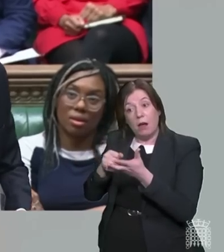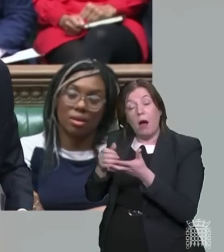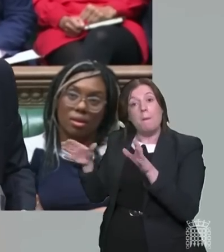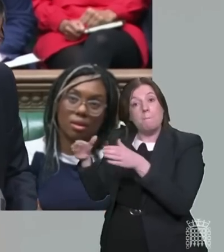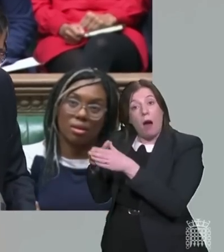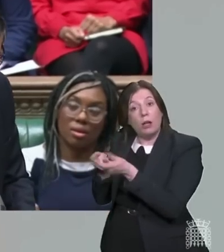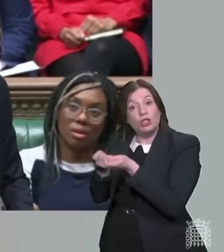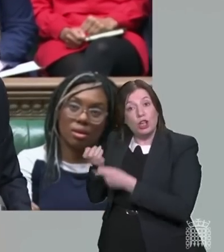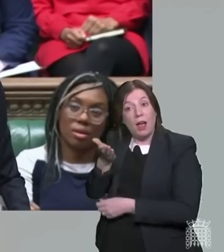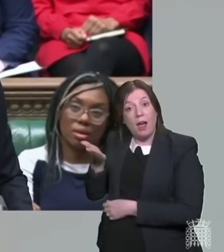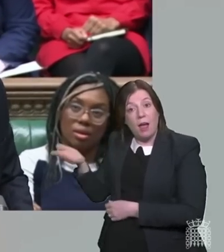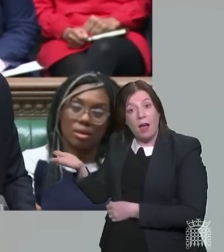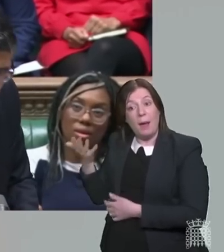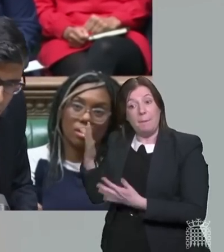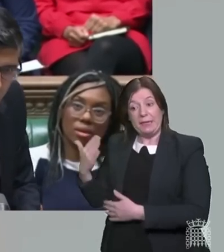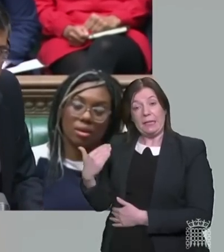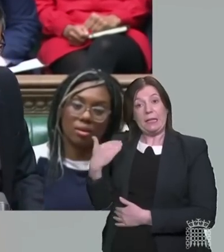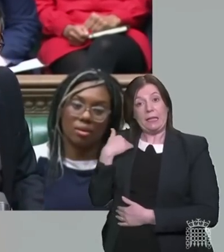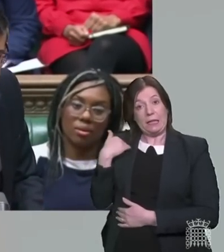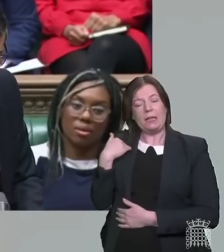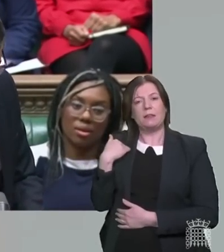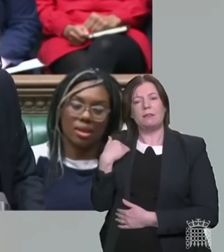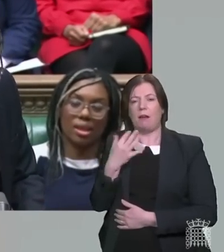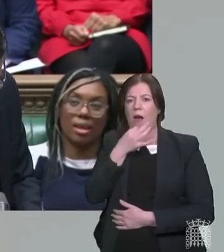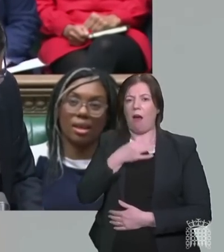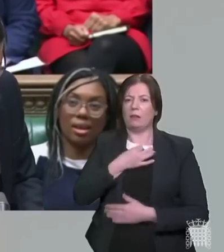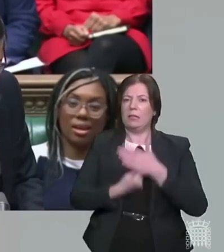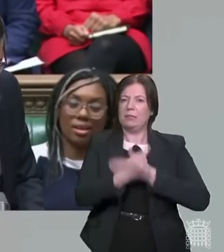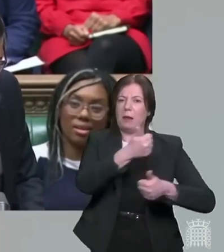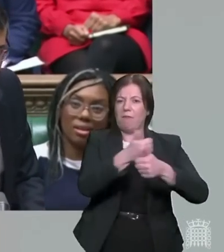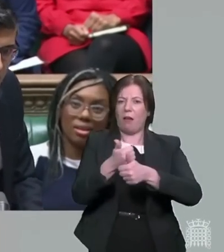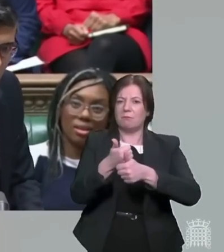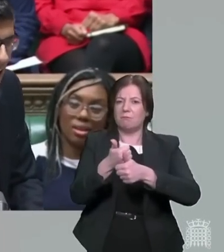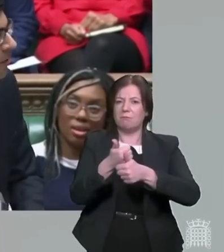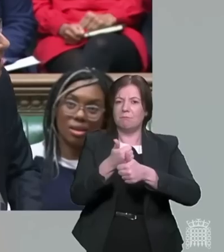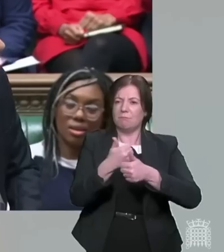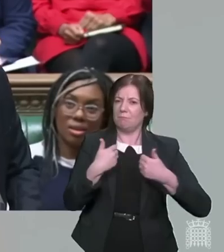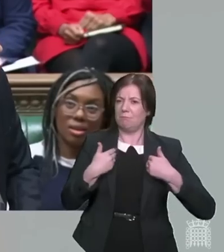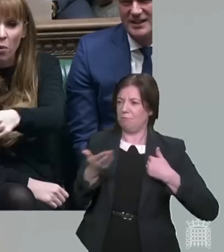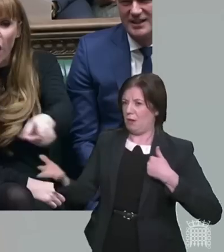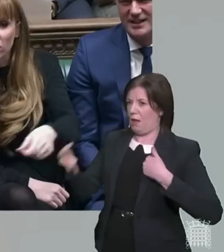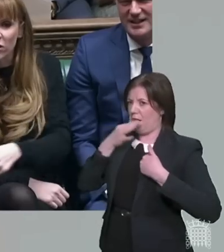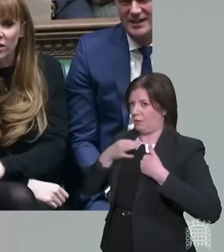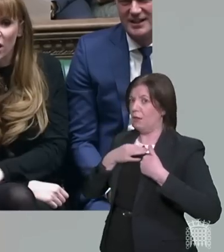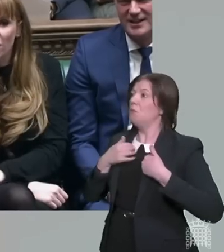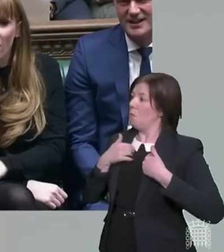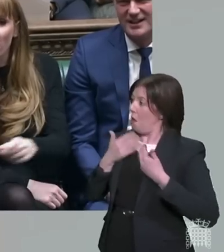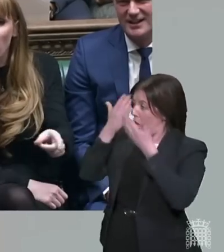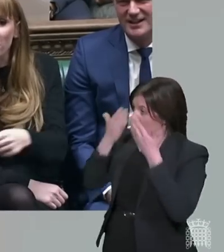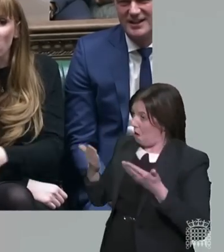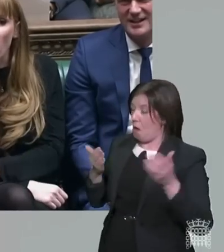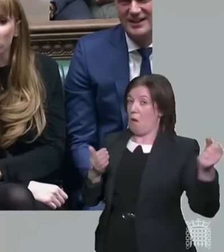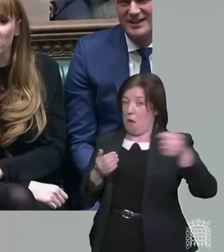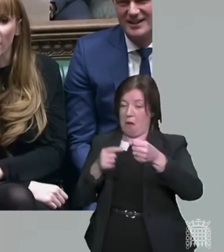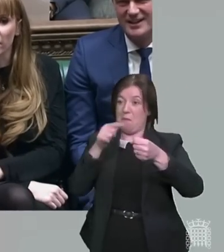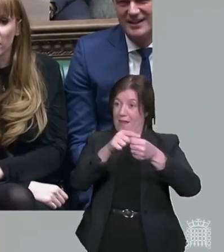both urged me and the government to appoint an independent adviser, and now he objects to that independent